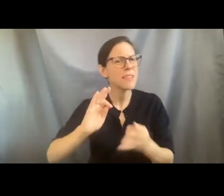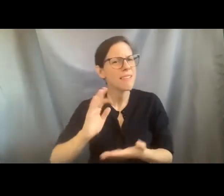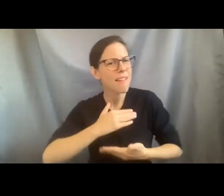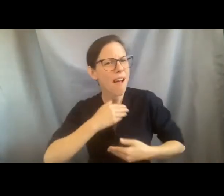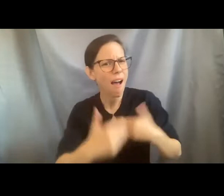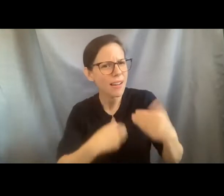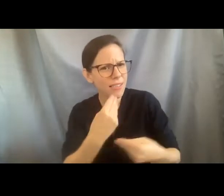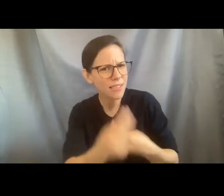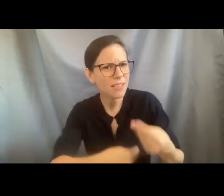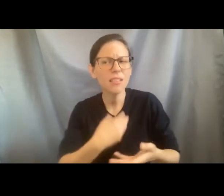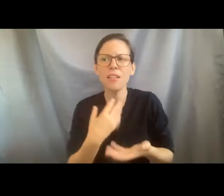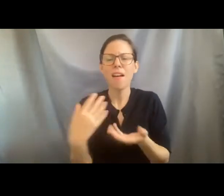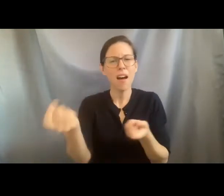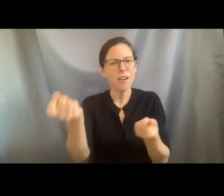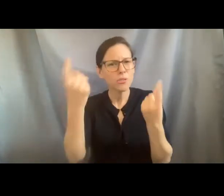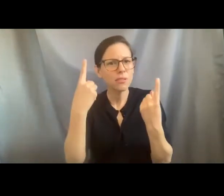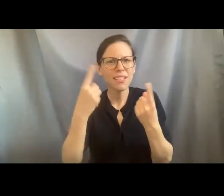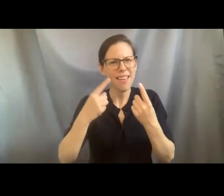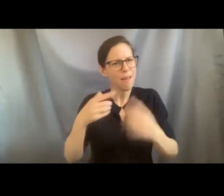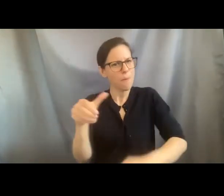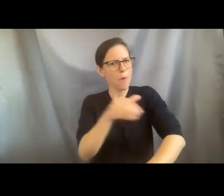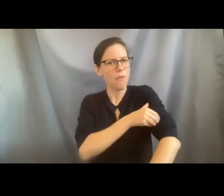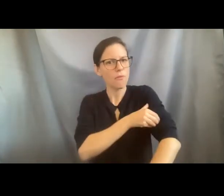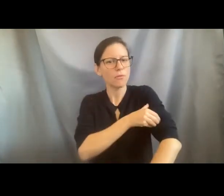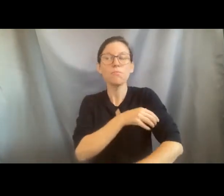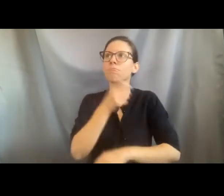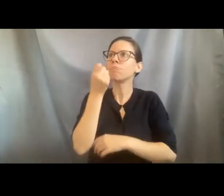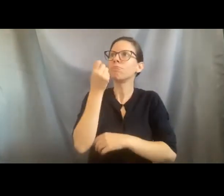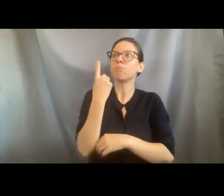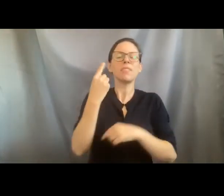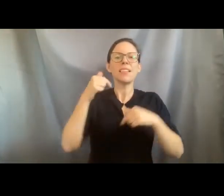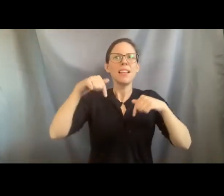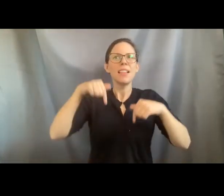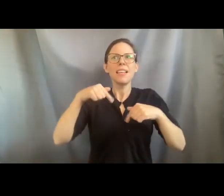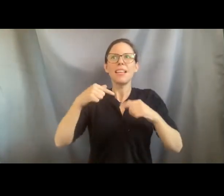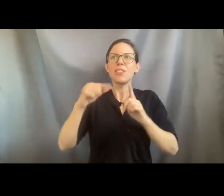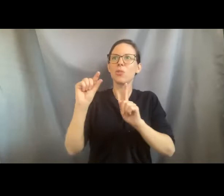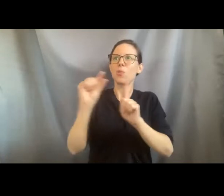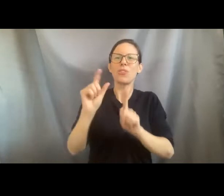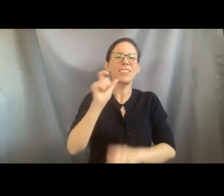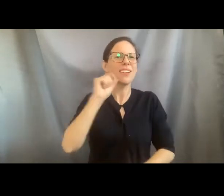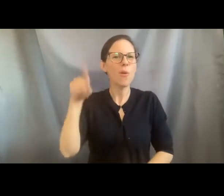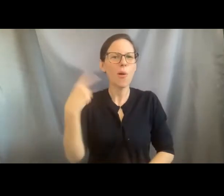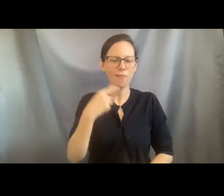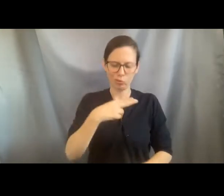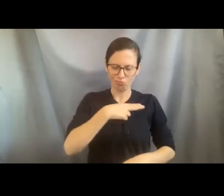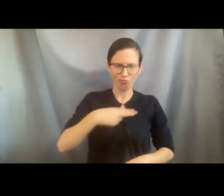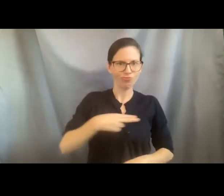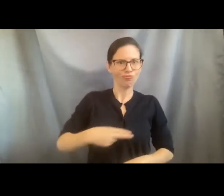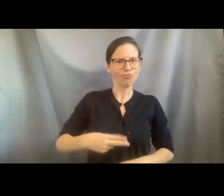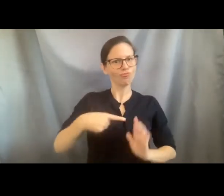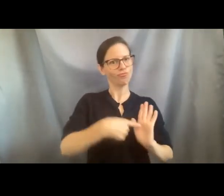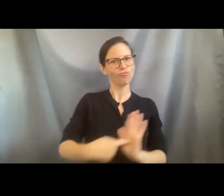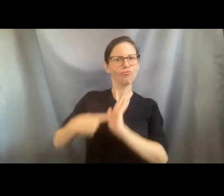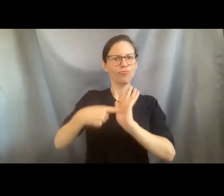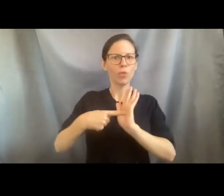powerful. Because these are not only the words that we wear emblazoned on t-shirts and hats, the words